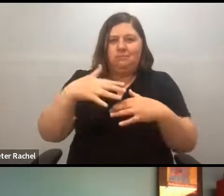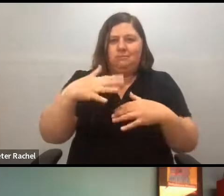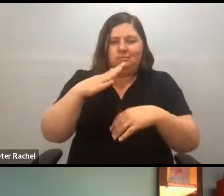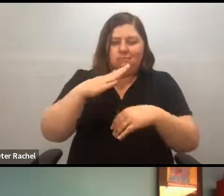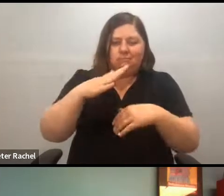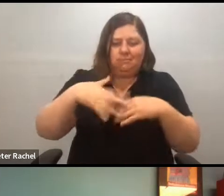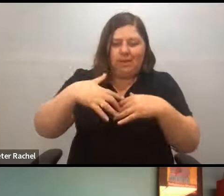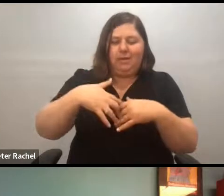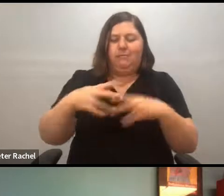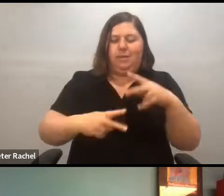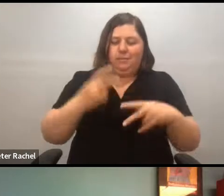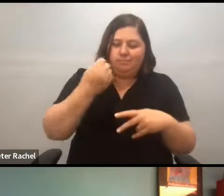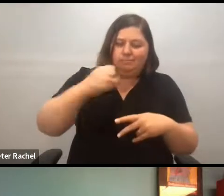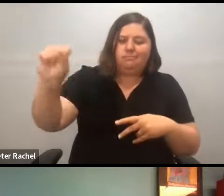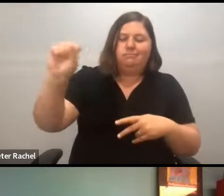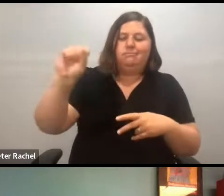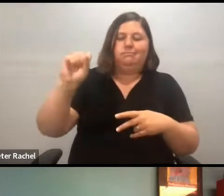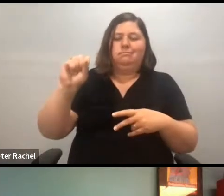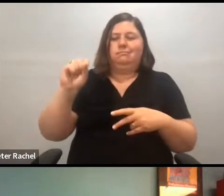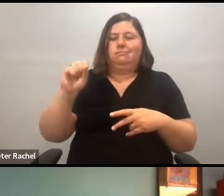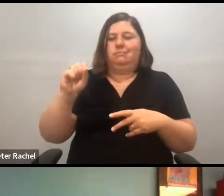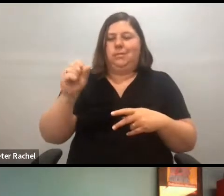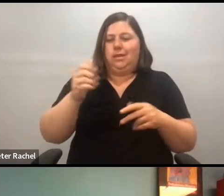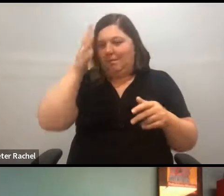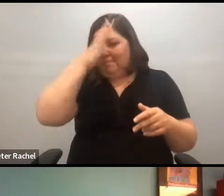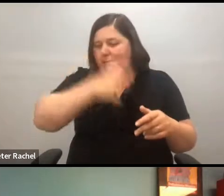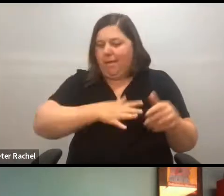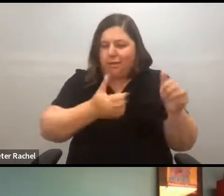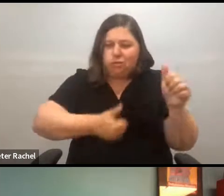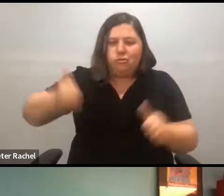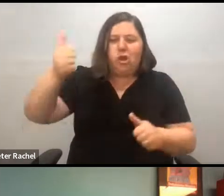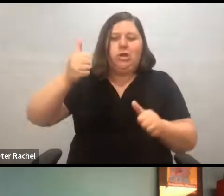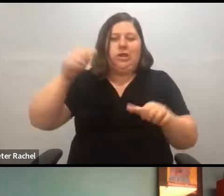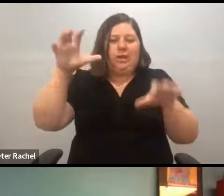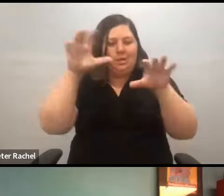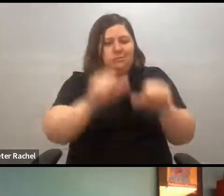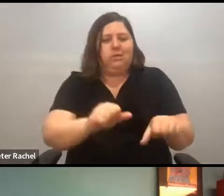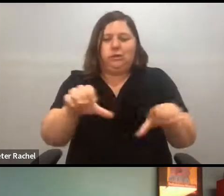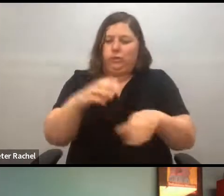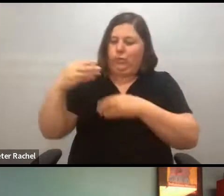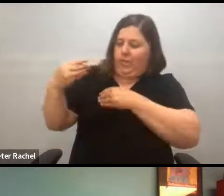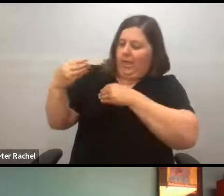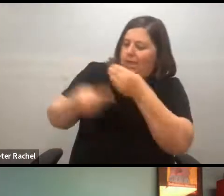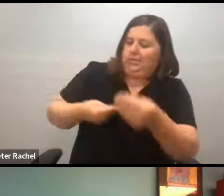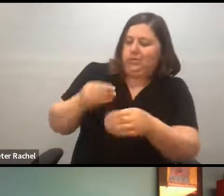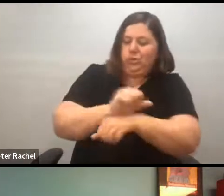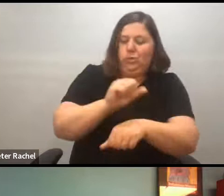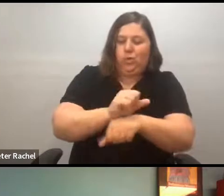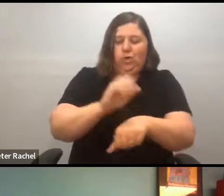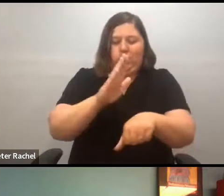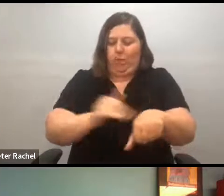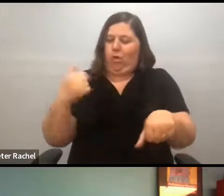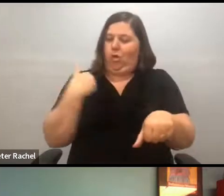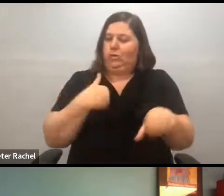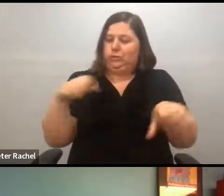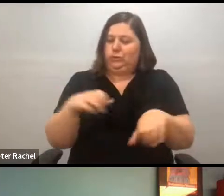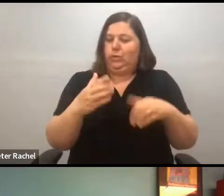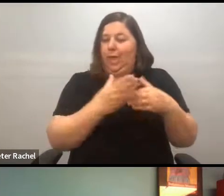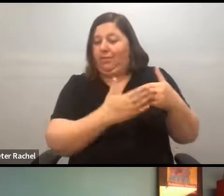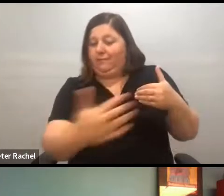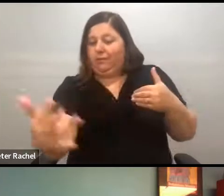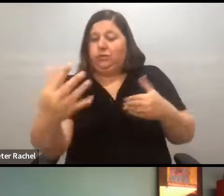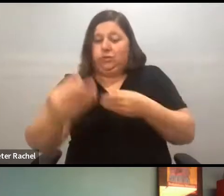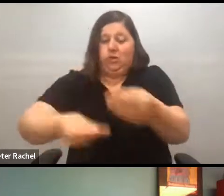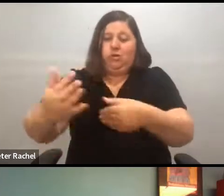colonization, genocide, and patriarchy, and to do the work our ancestors and future generations are calling us to do. They envision a